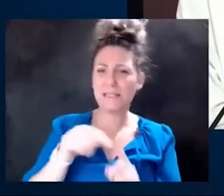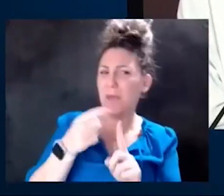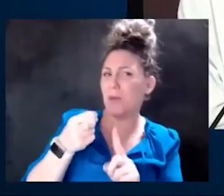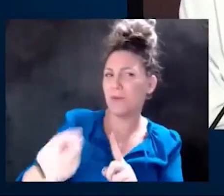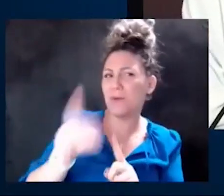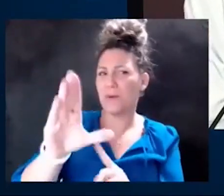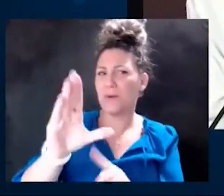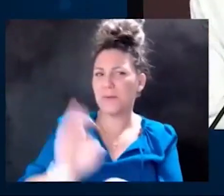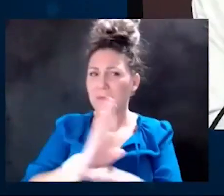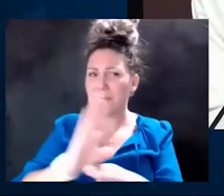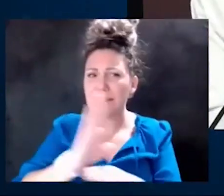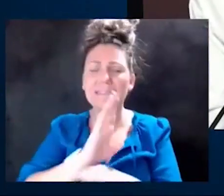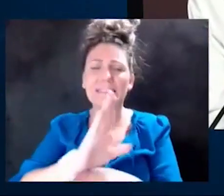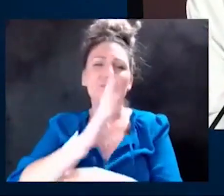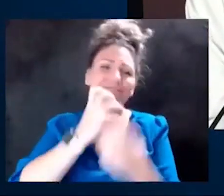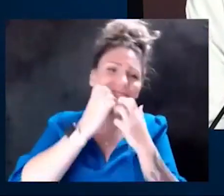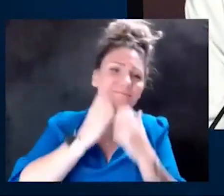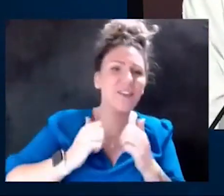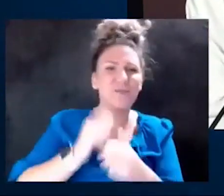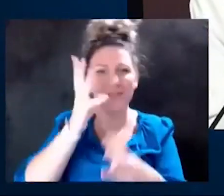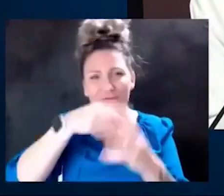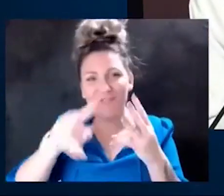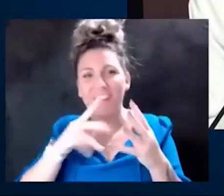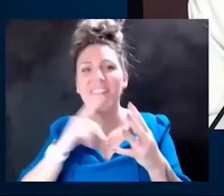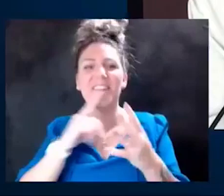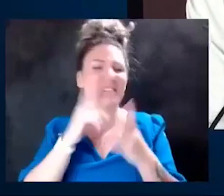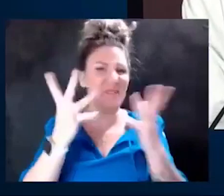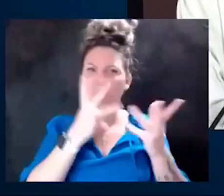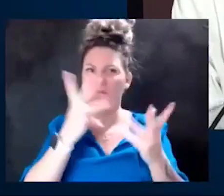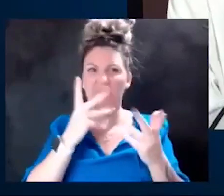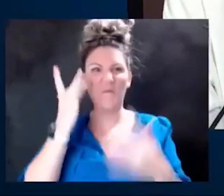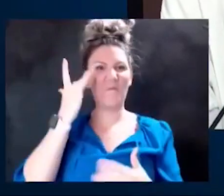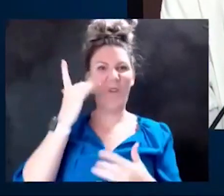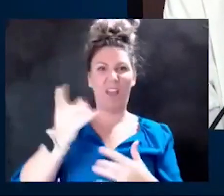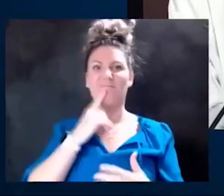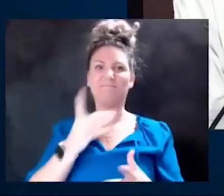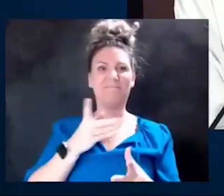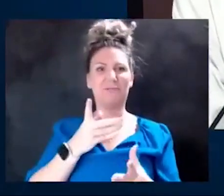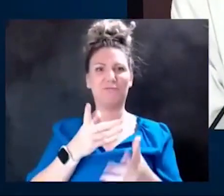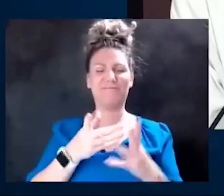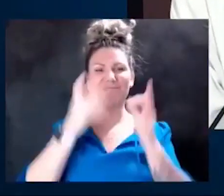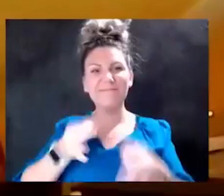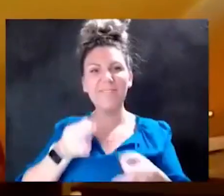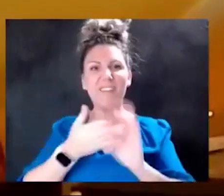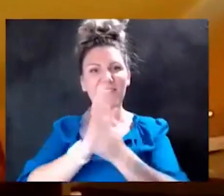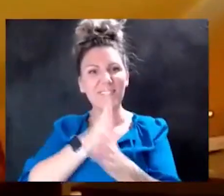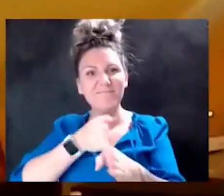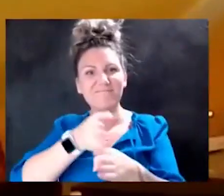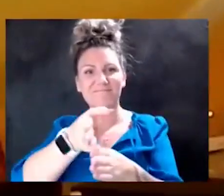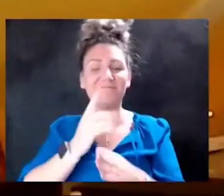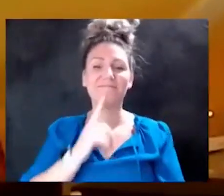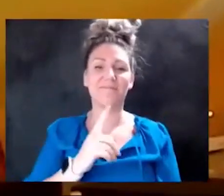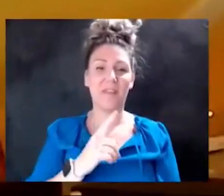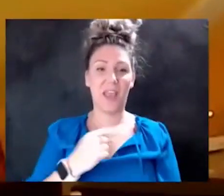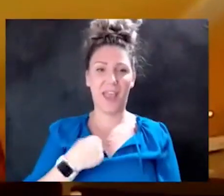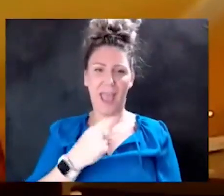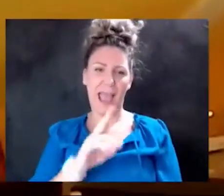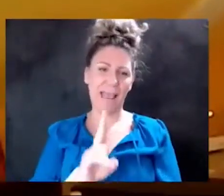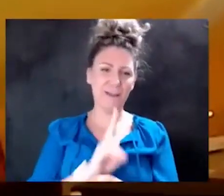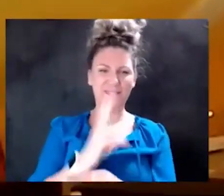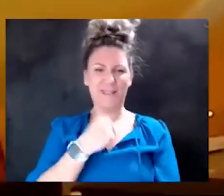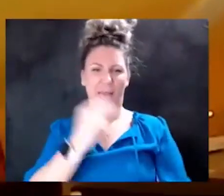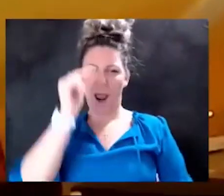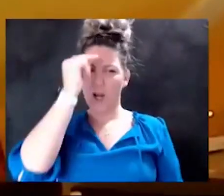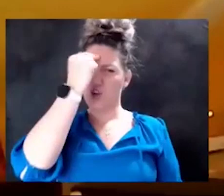making graphics, what got you interested in this kind of work. Give us a little bit about your story. Yeah, I'd love to. I wear that nerd badge